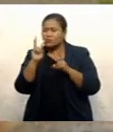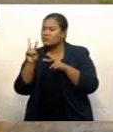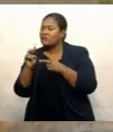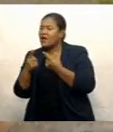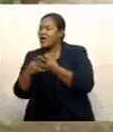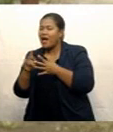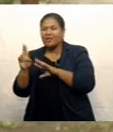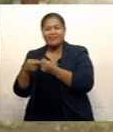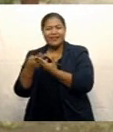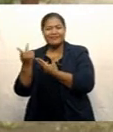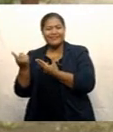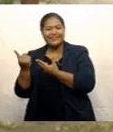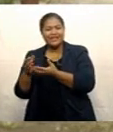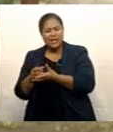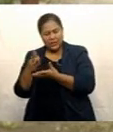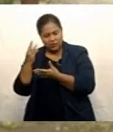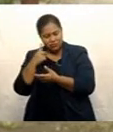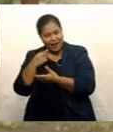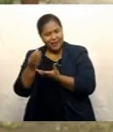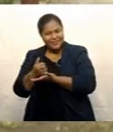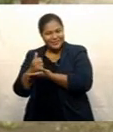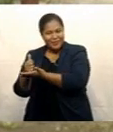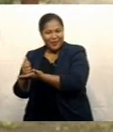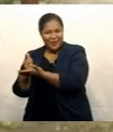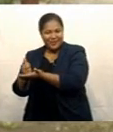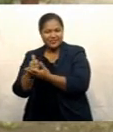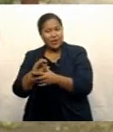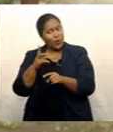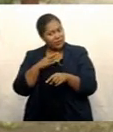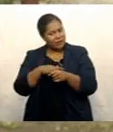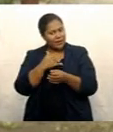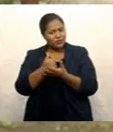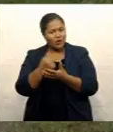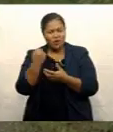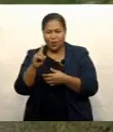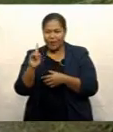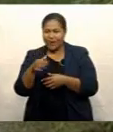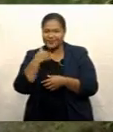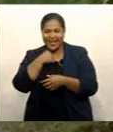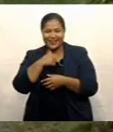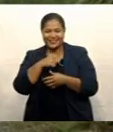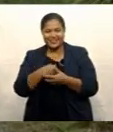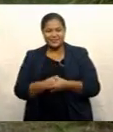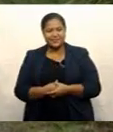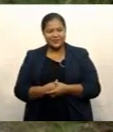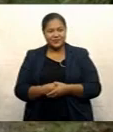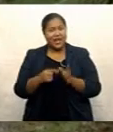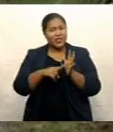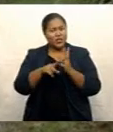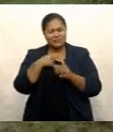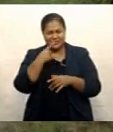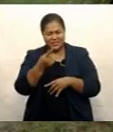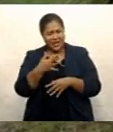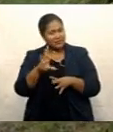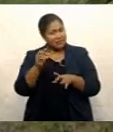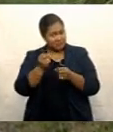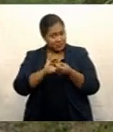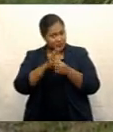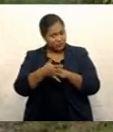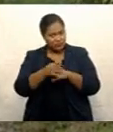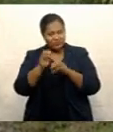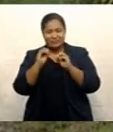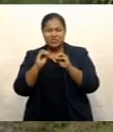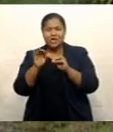in the hut. We try as much as we can to make sure no one goes to bed hungry. Tuloma says the pandemic has taught them the importance